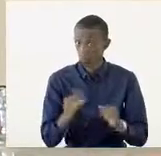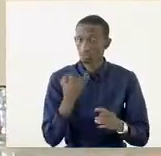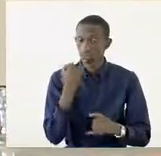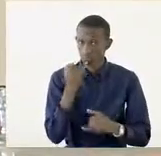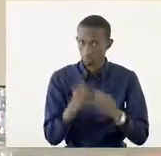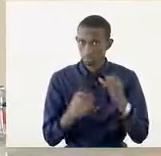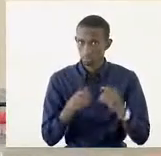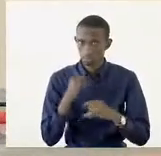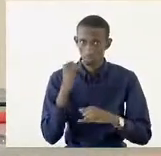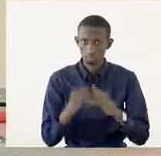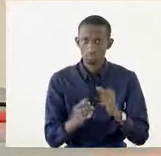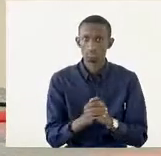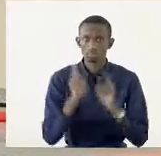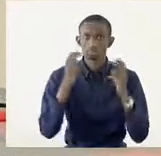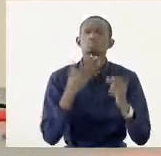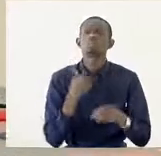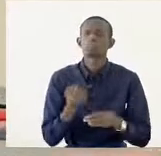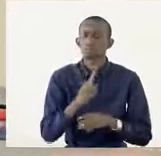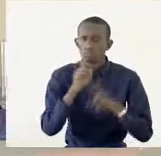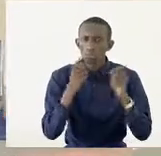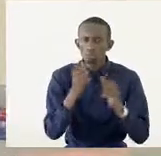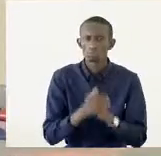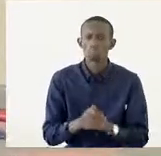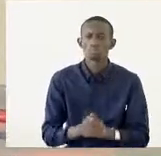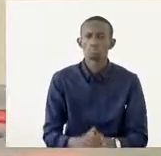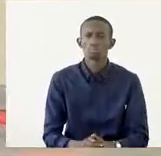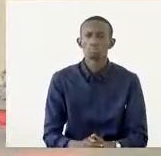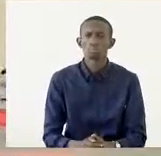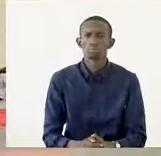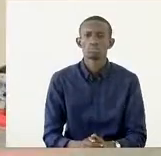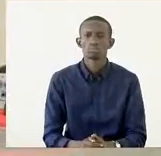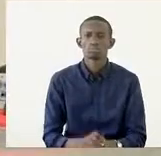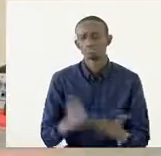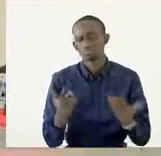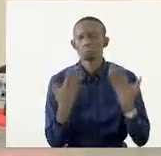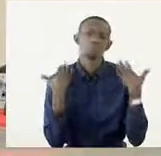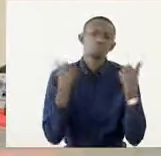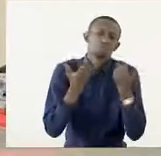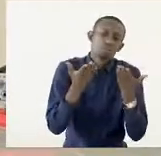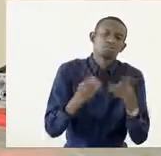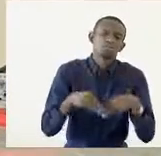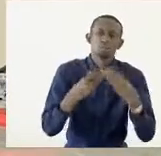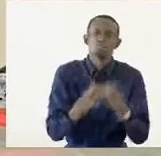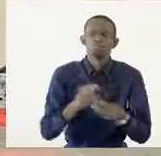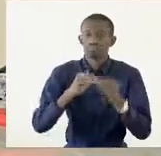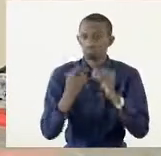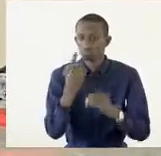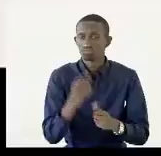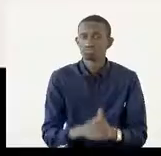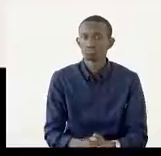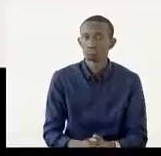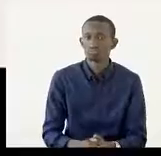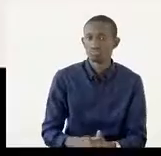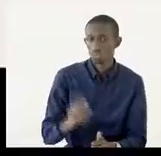this lesson, I would like us to look at some of the, maybe the assignment to try. Number one,